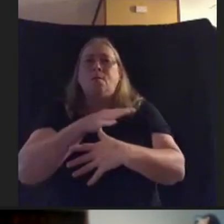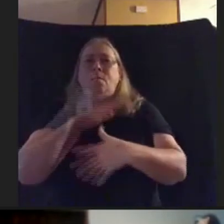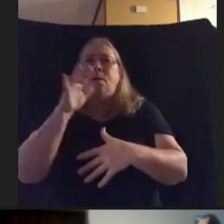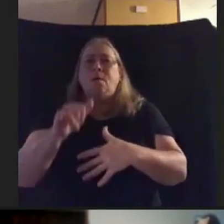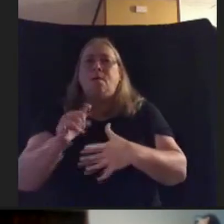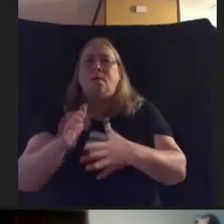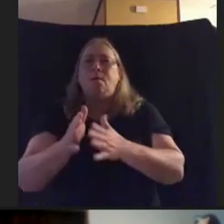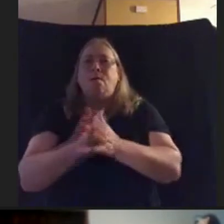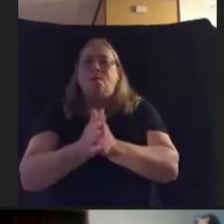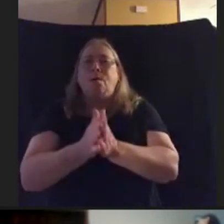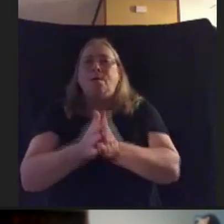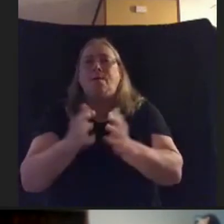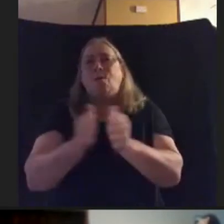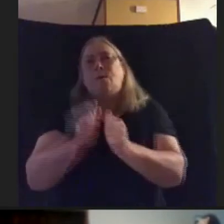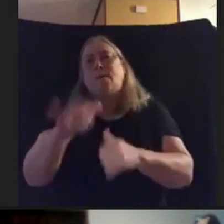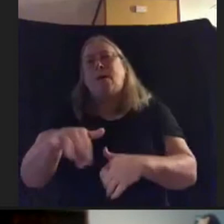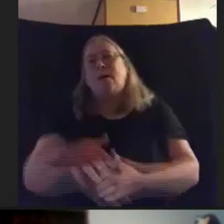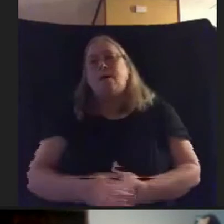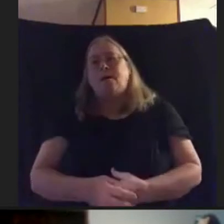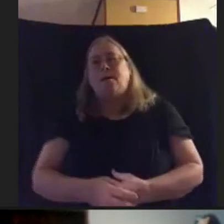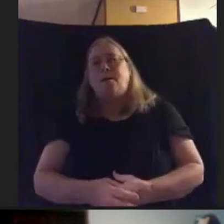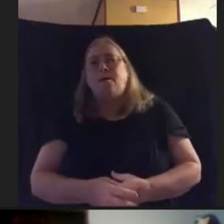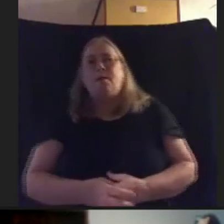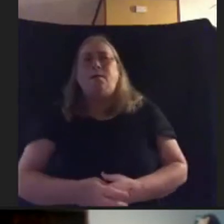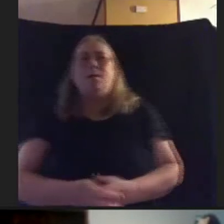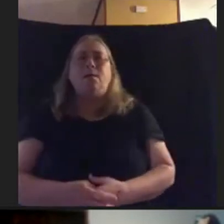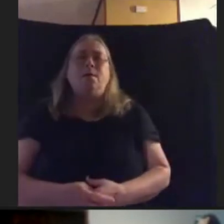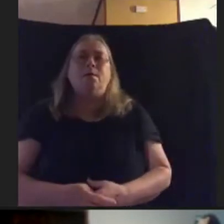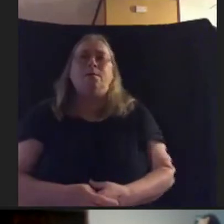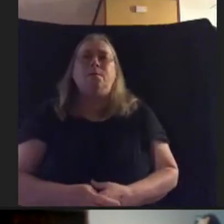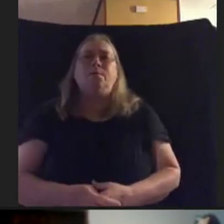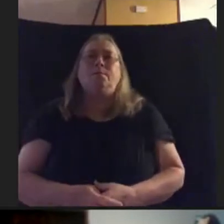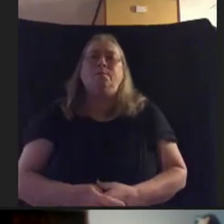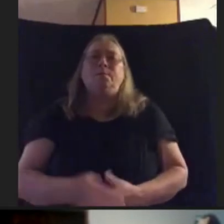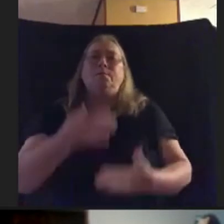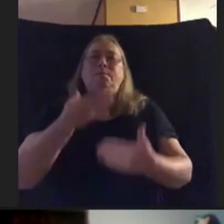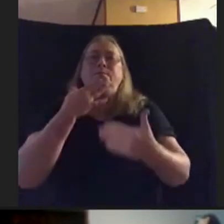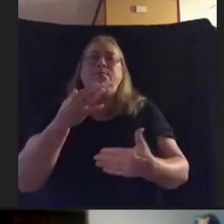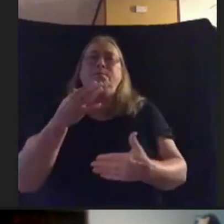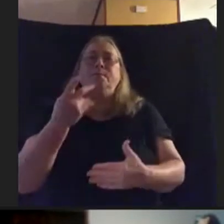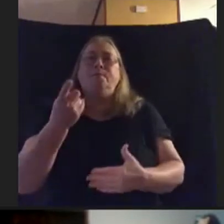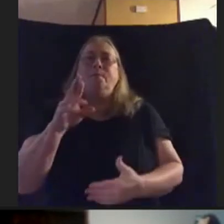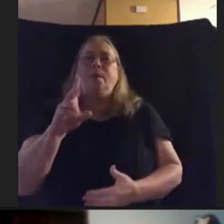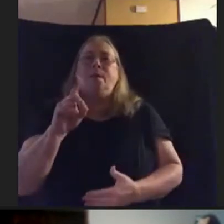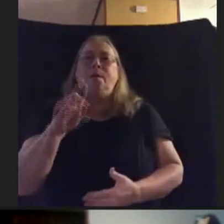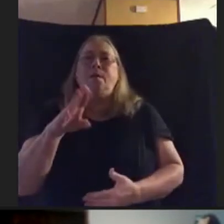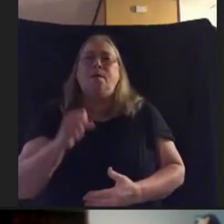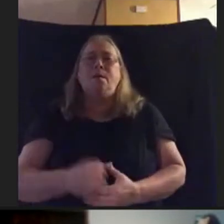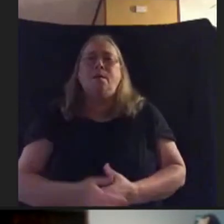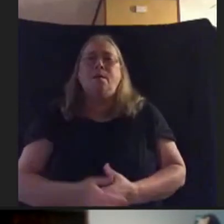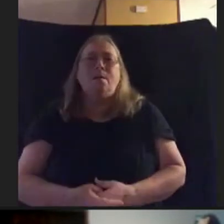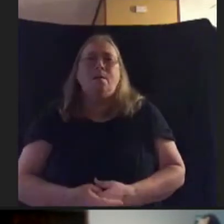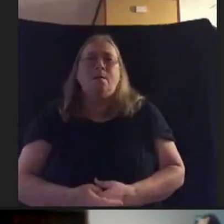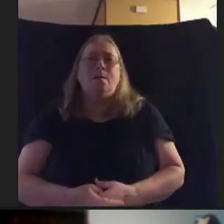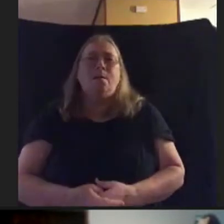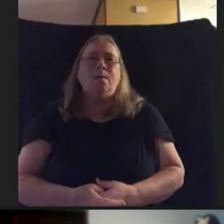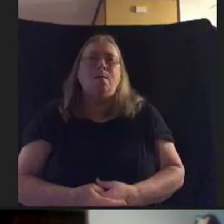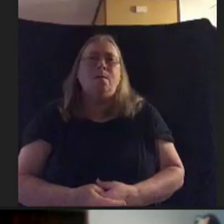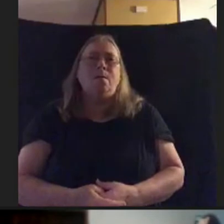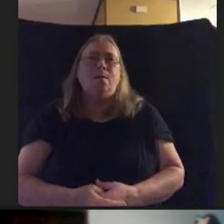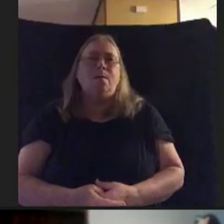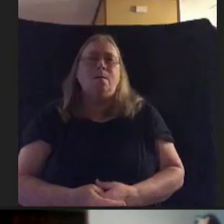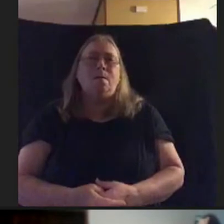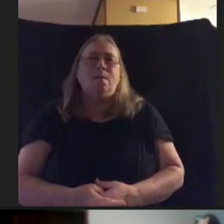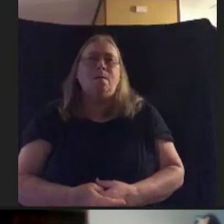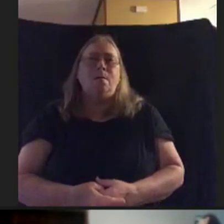shift. Okay, thank you, Dr. Dobbs. All right, Ali Herrera with WMC